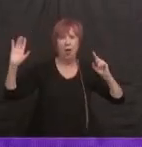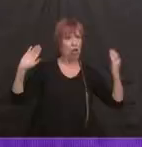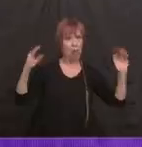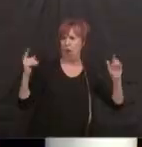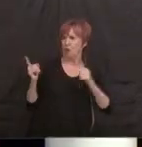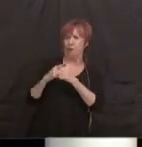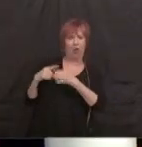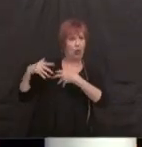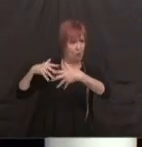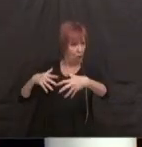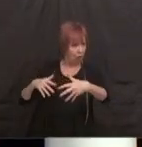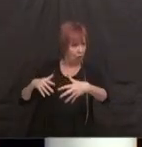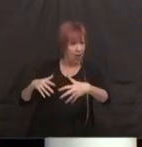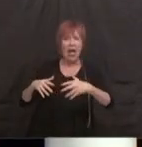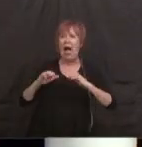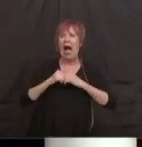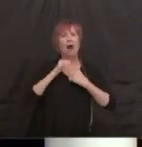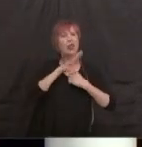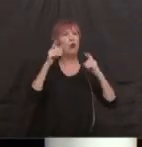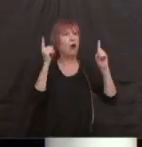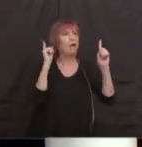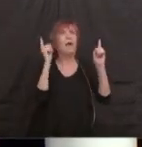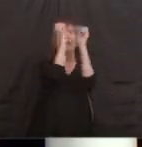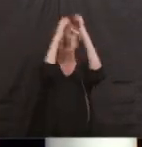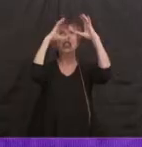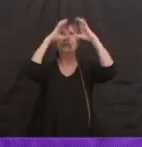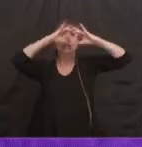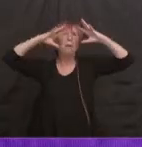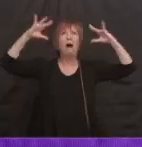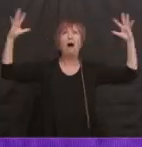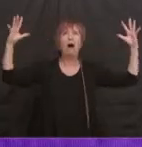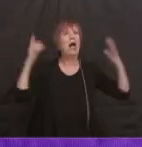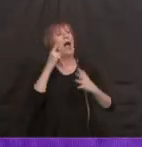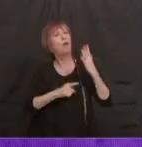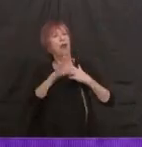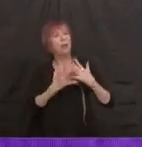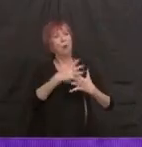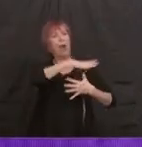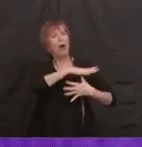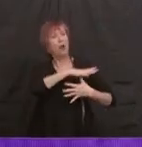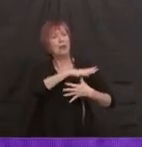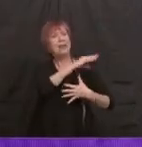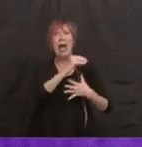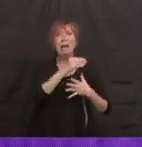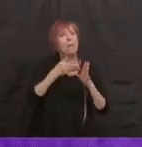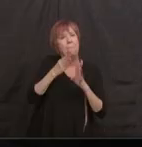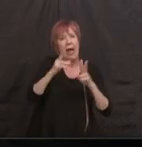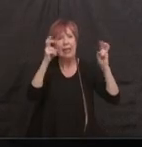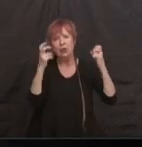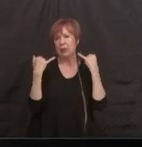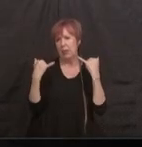march? I'm looking at how does it expand since the very first march, and what are the priority the priorities and the main issues